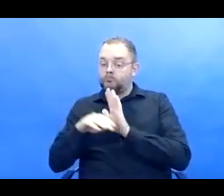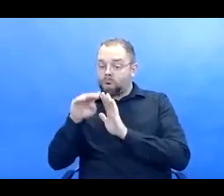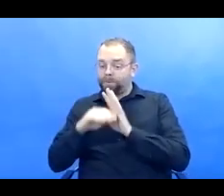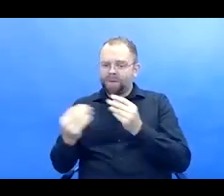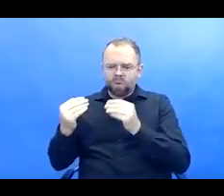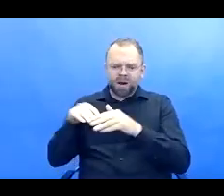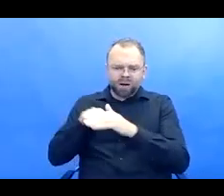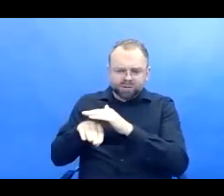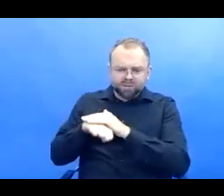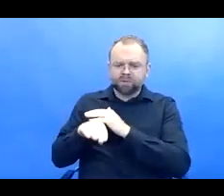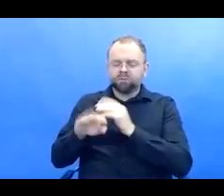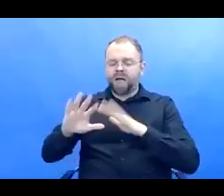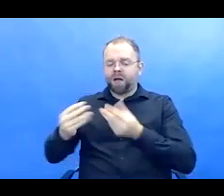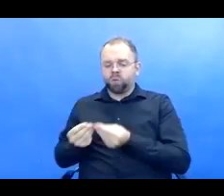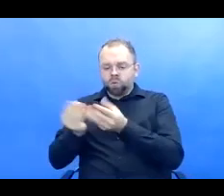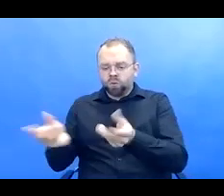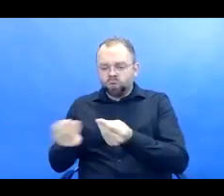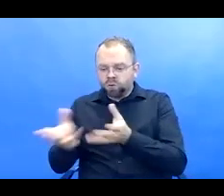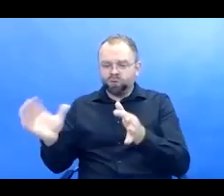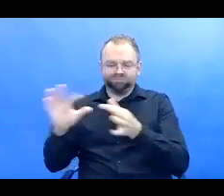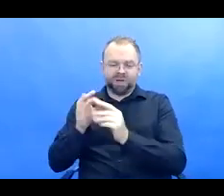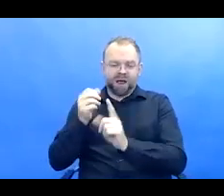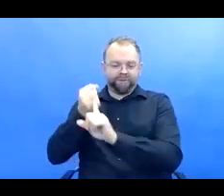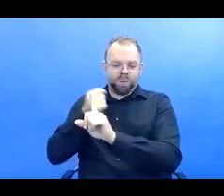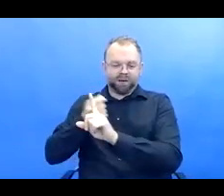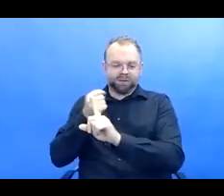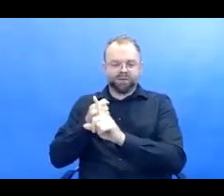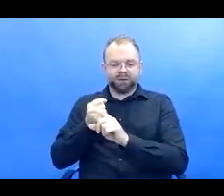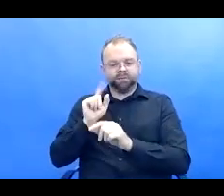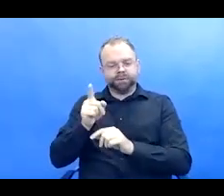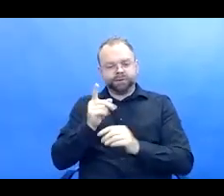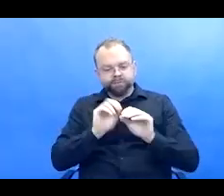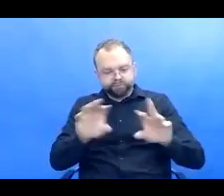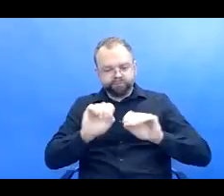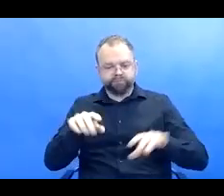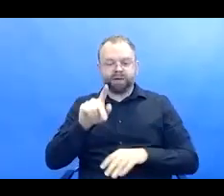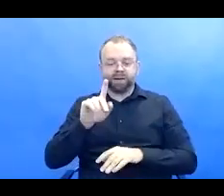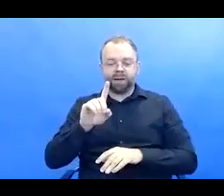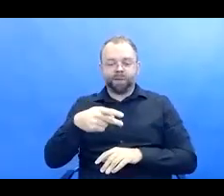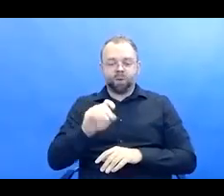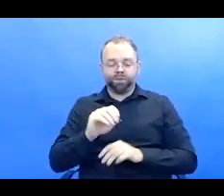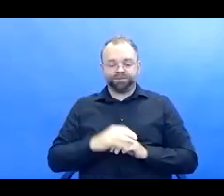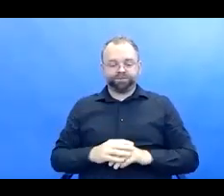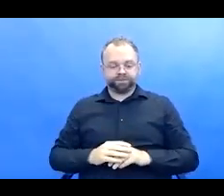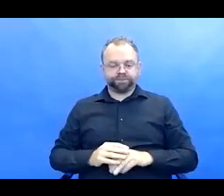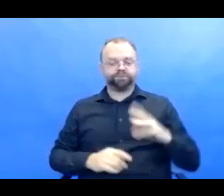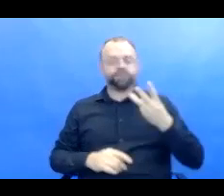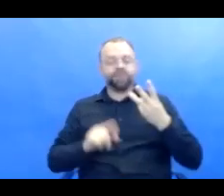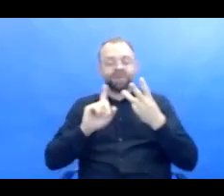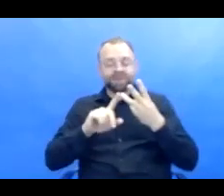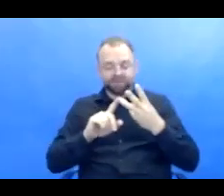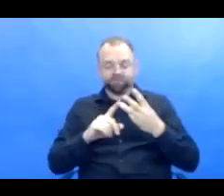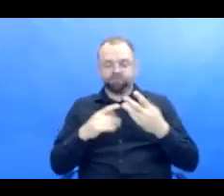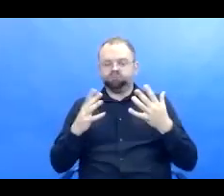which is very important, and again, it responds to the fact of learning from what's happening now, is we're